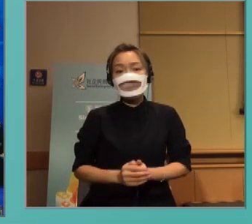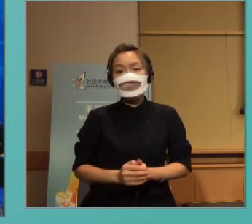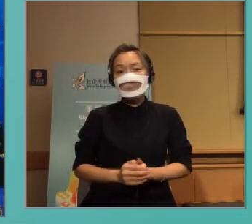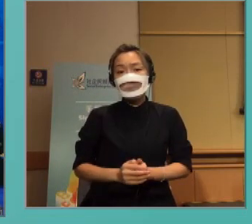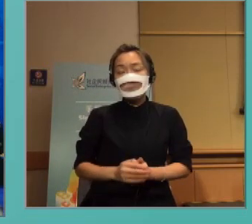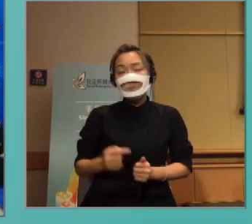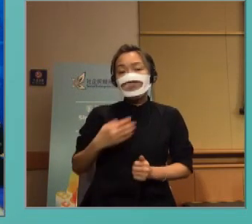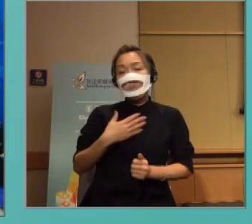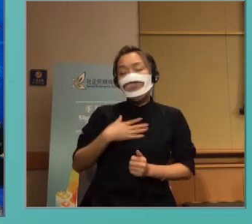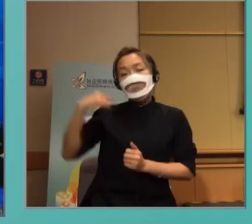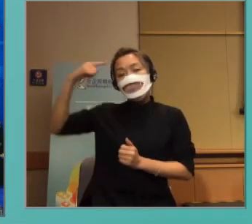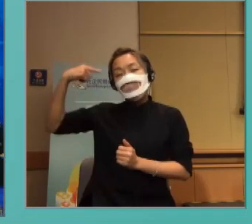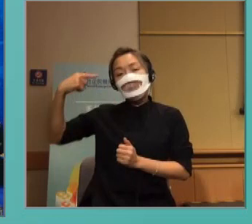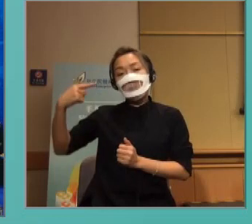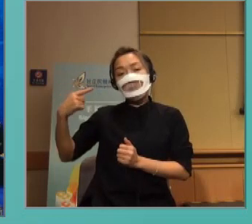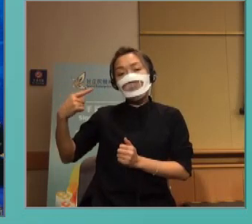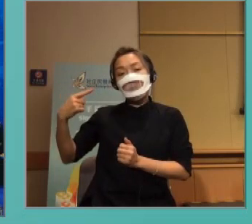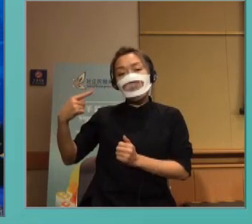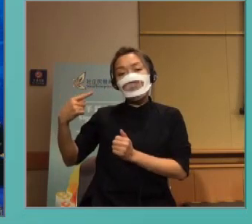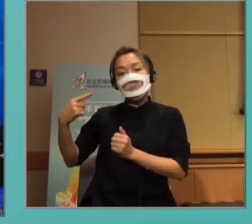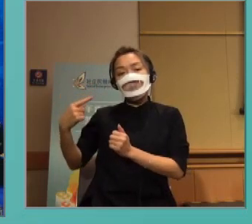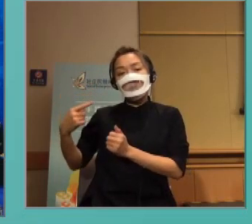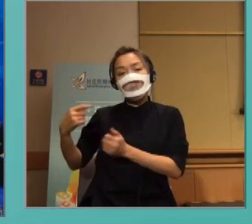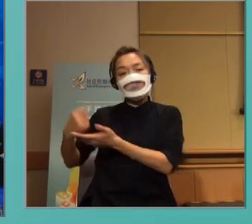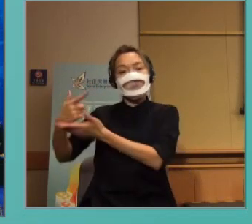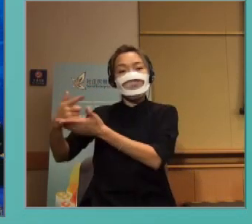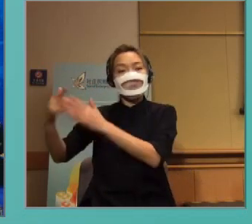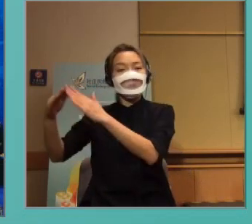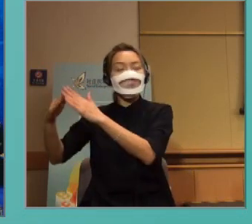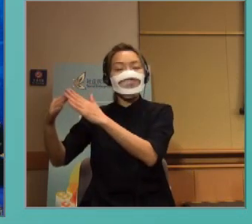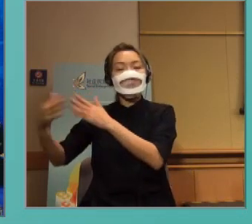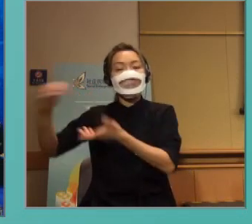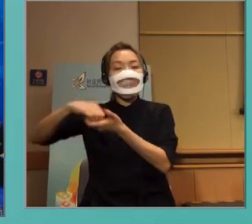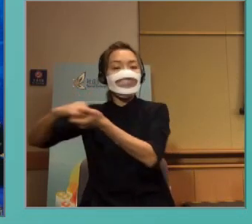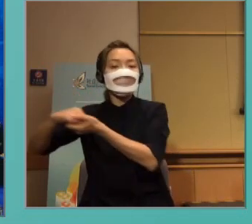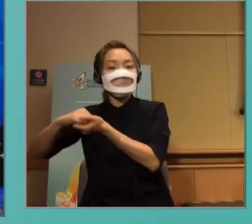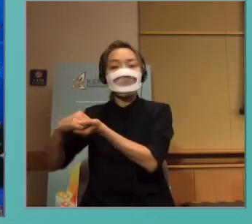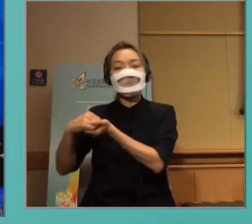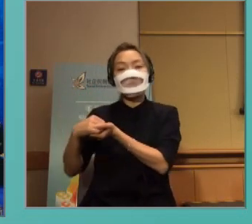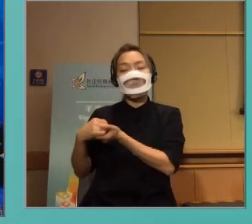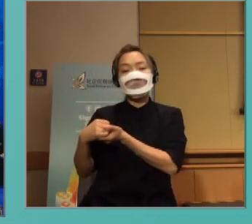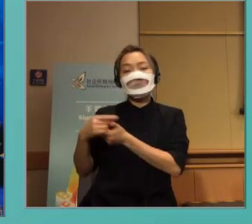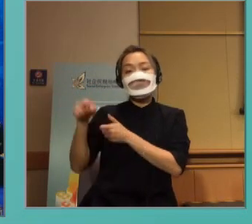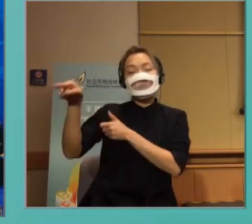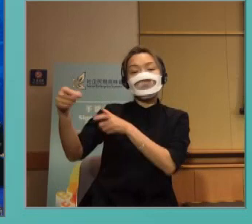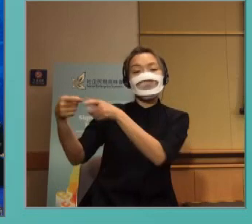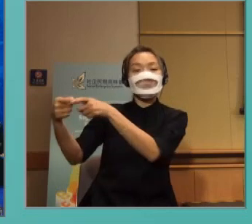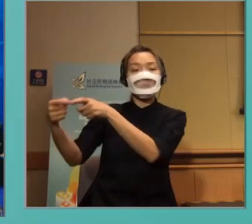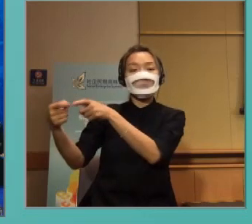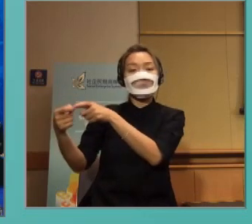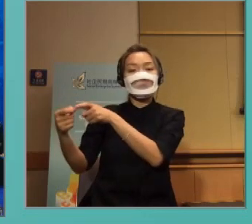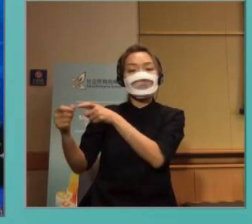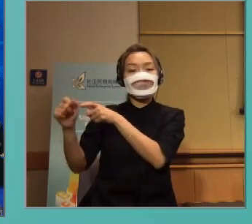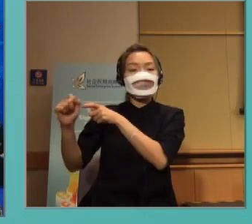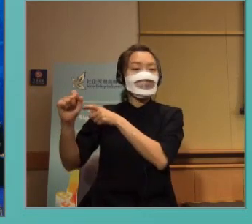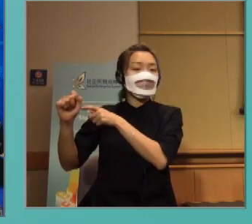with ProSynergy, which is actually a company that was started by the former director at the SFC.